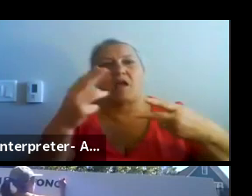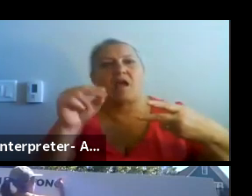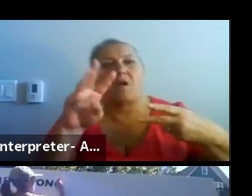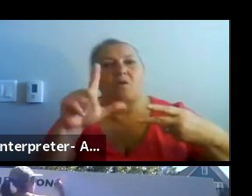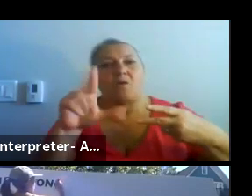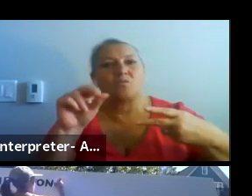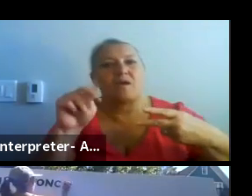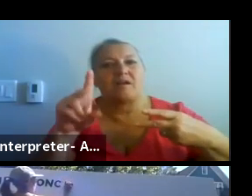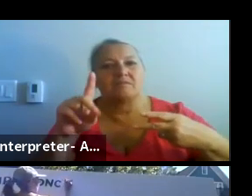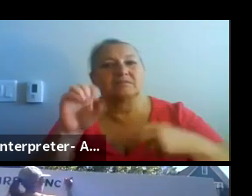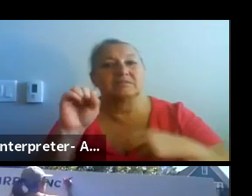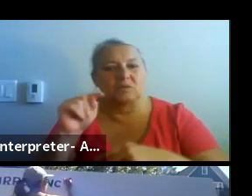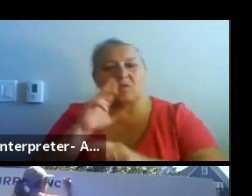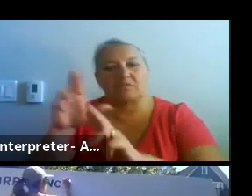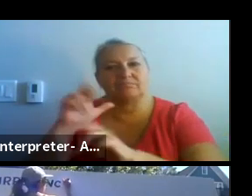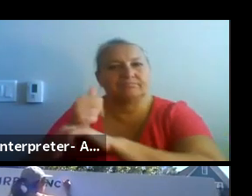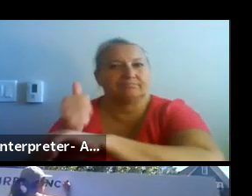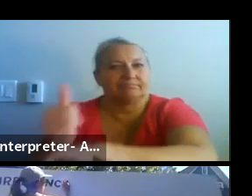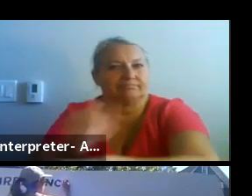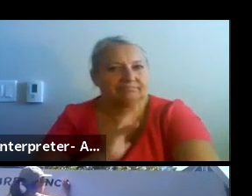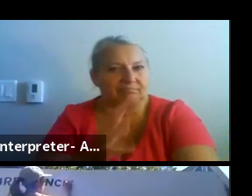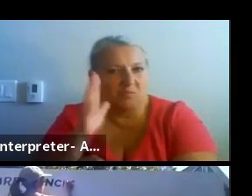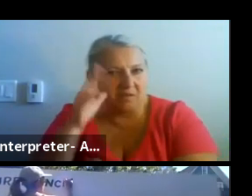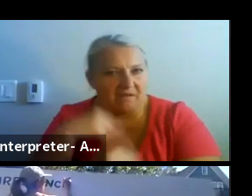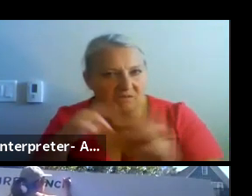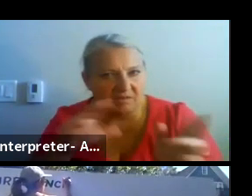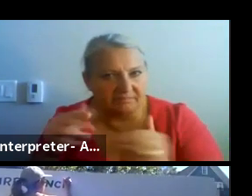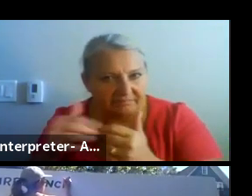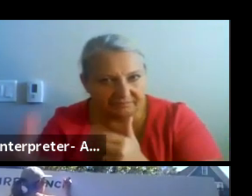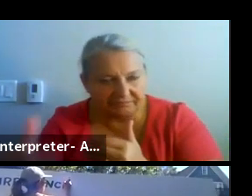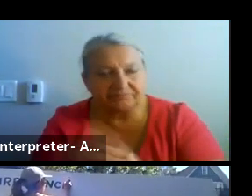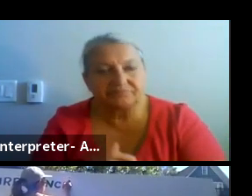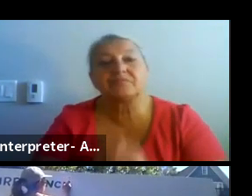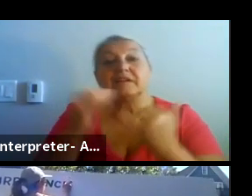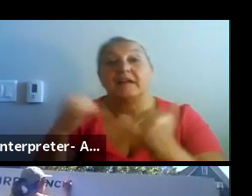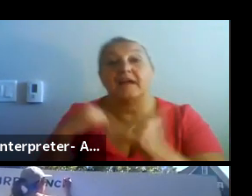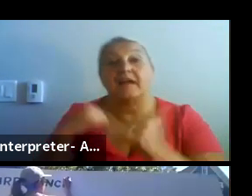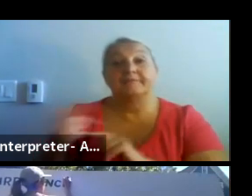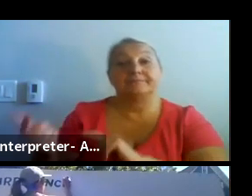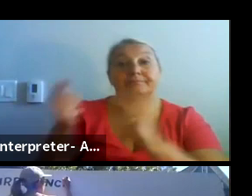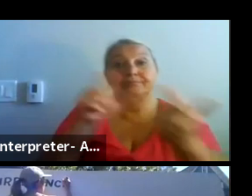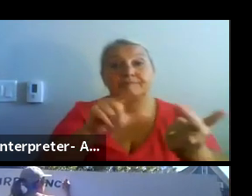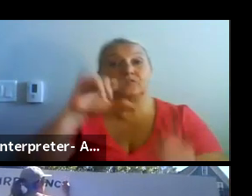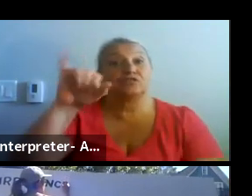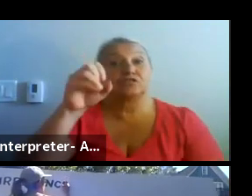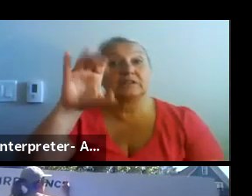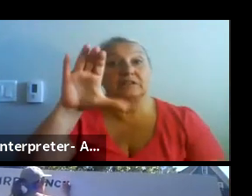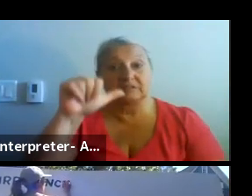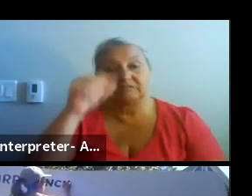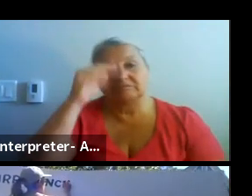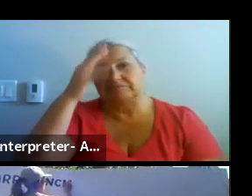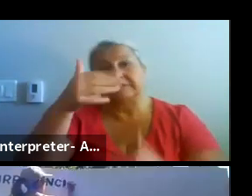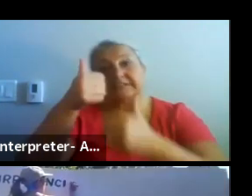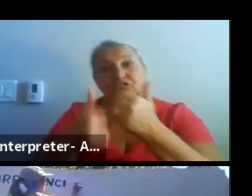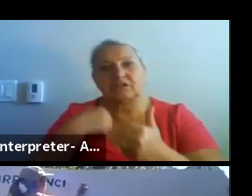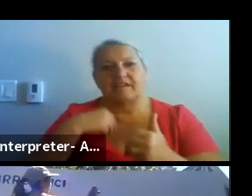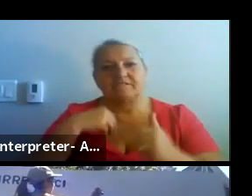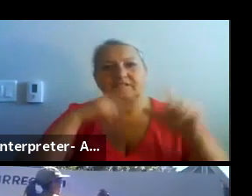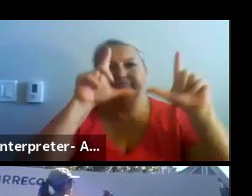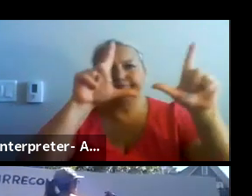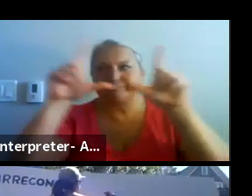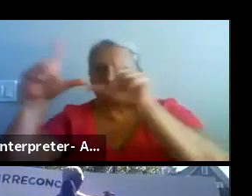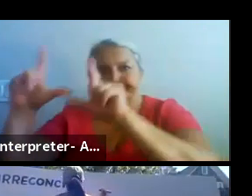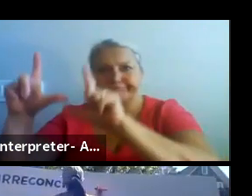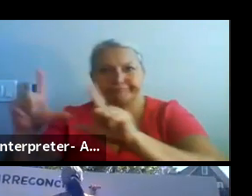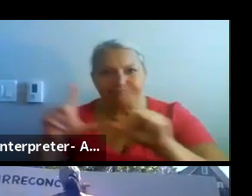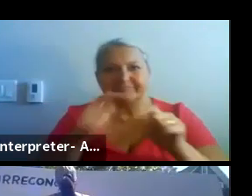This is Jessica. And we'll now start with our check-ins. So during these, we'll be